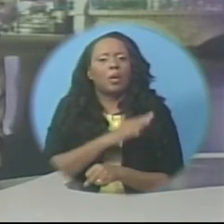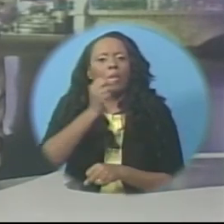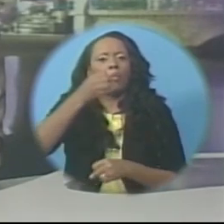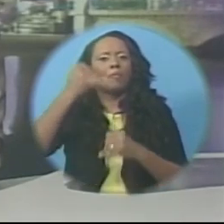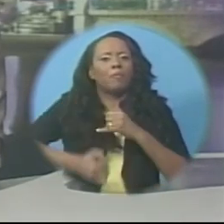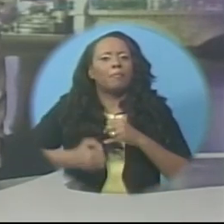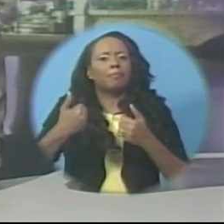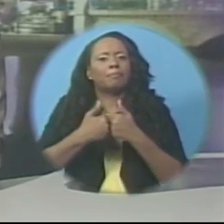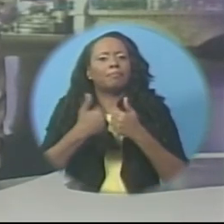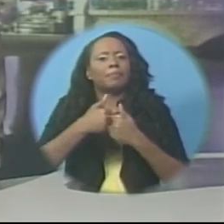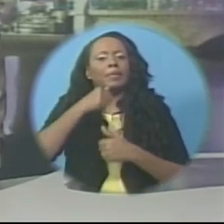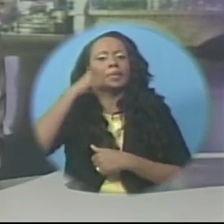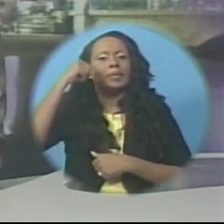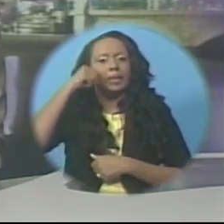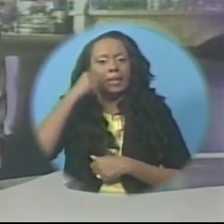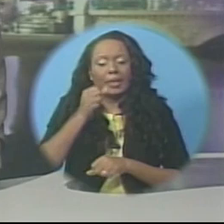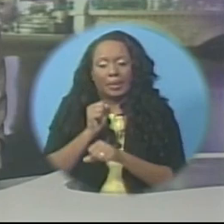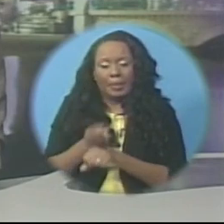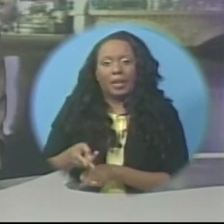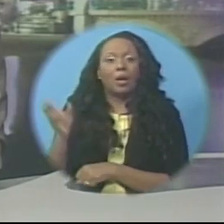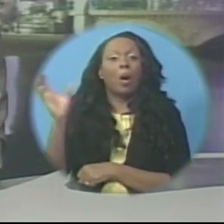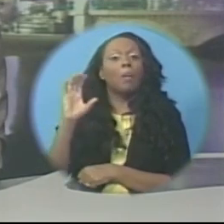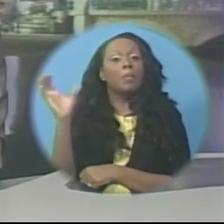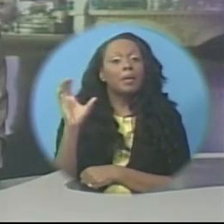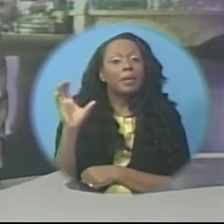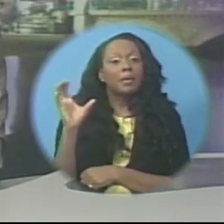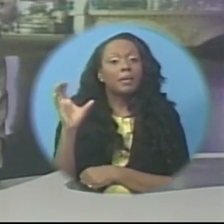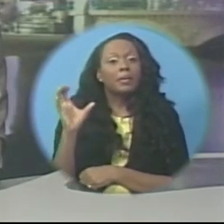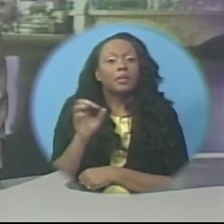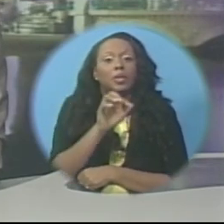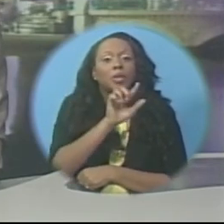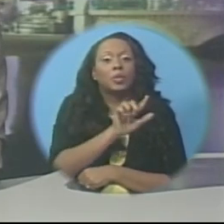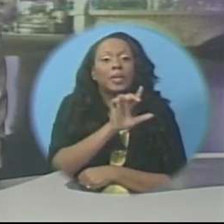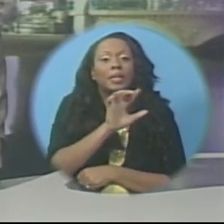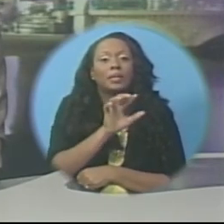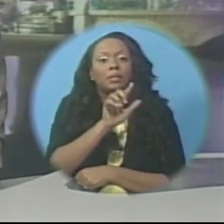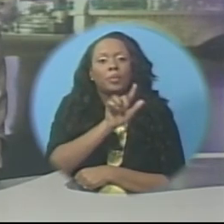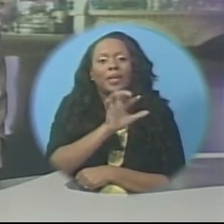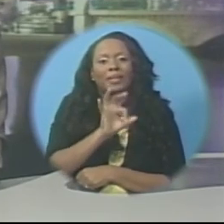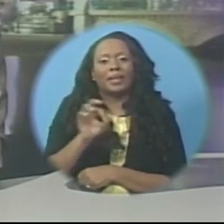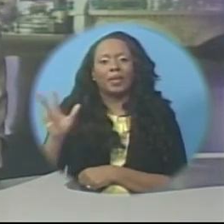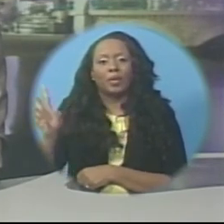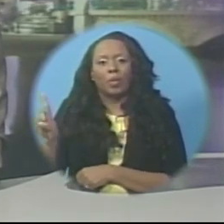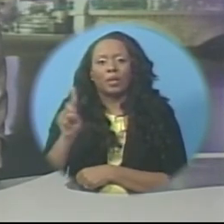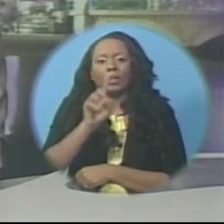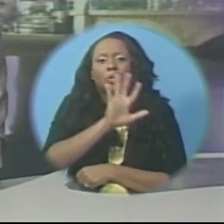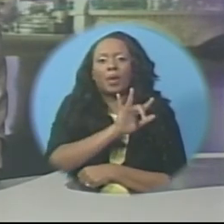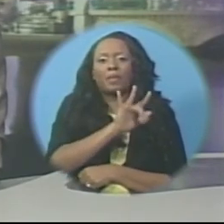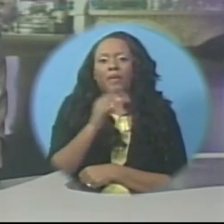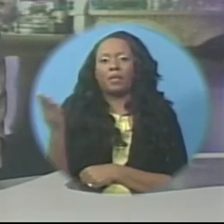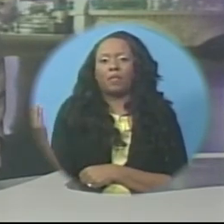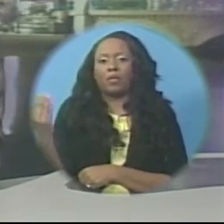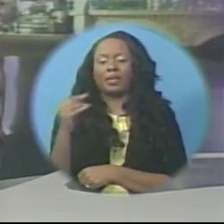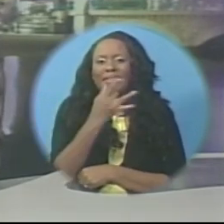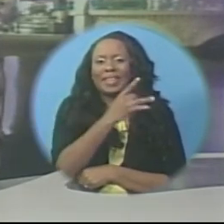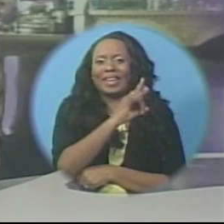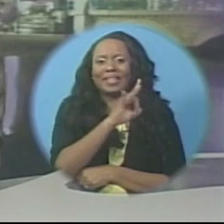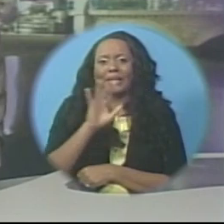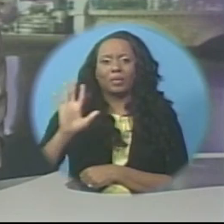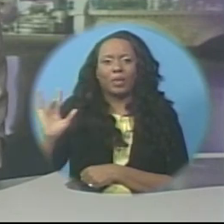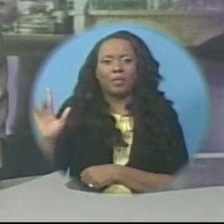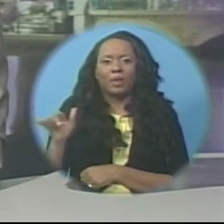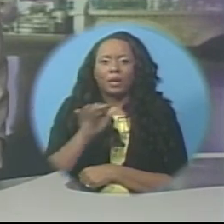last evening when they defeated Cormier in a 5-set battle, 29-31, 25-14,